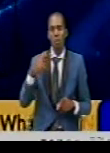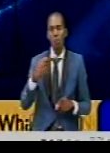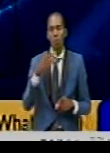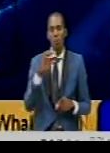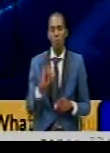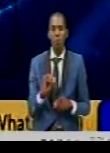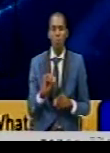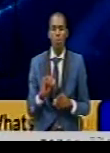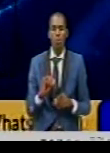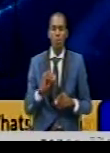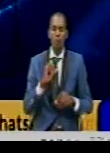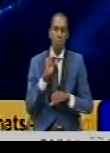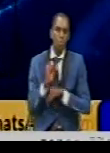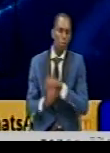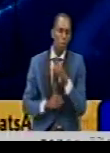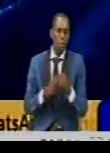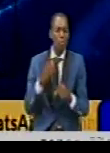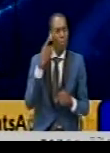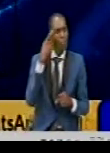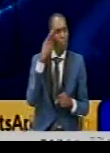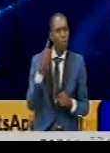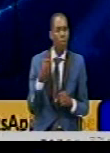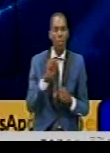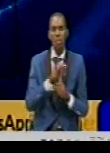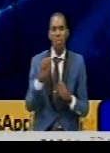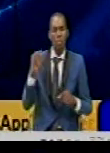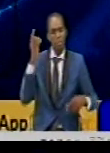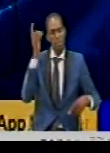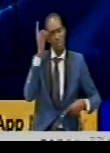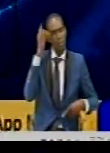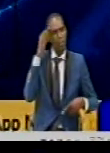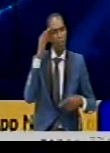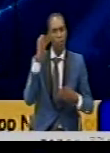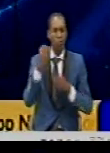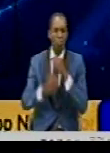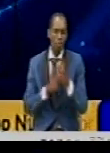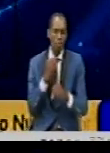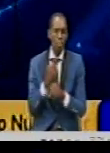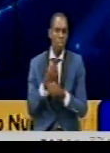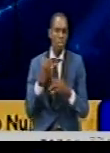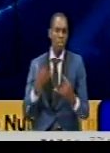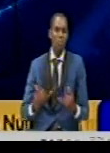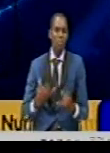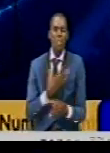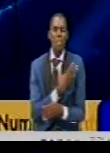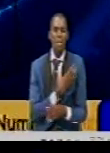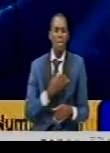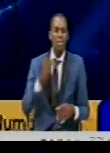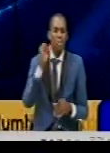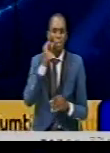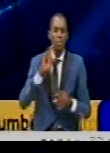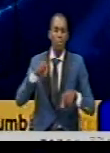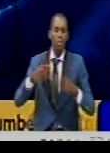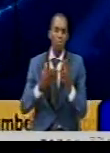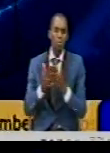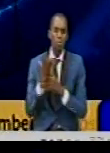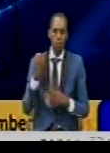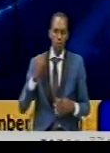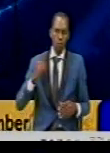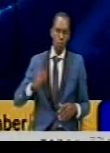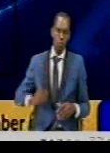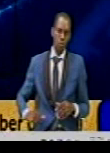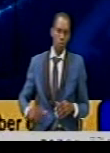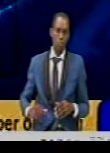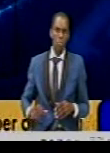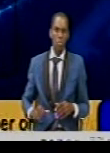Yamelgo from Congo. She has suffered from herniated disc for a year now. And